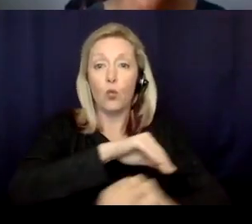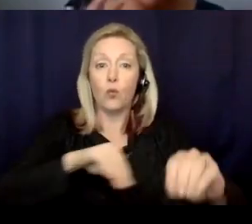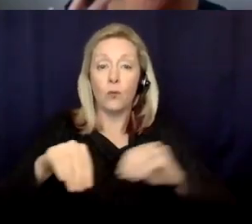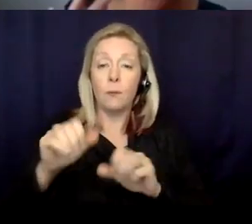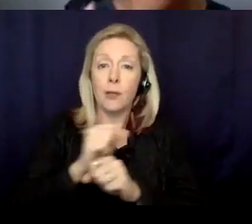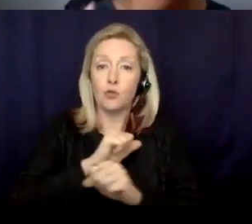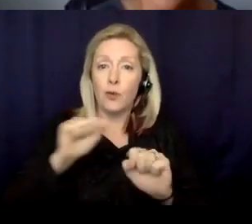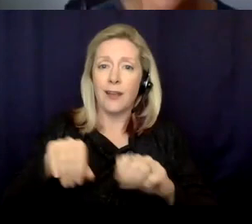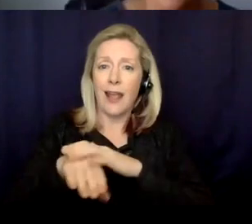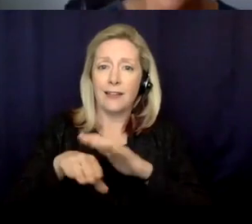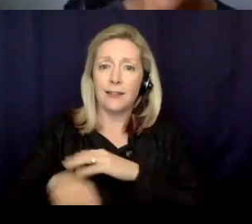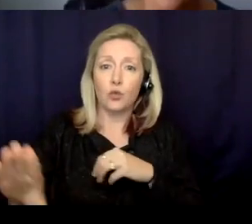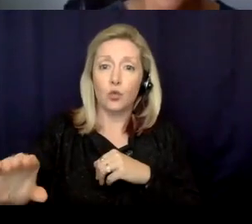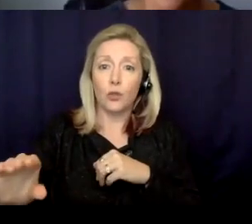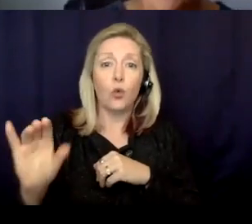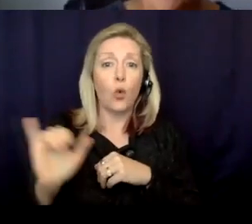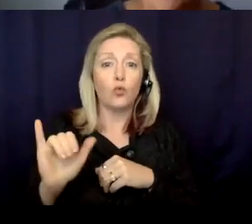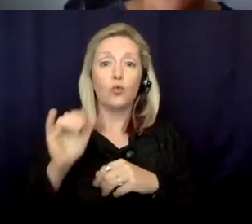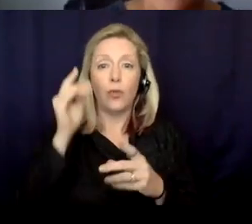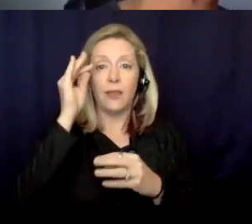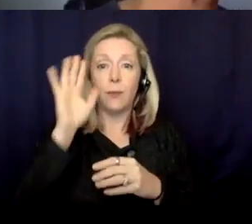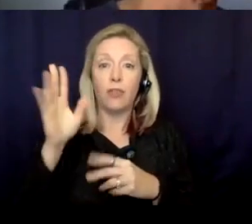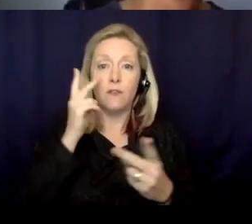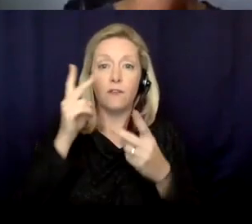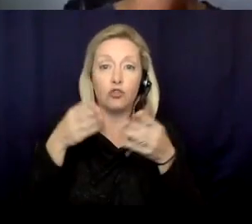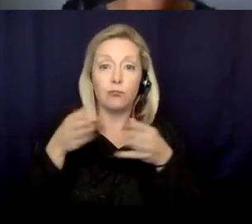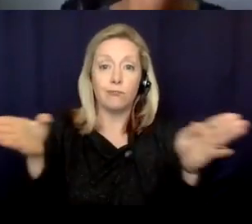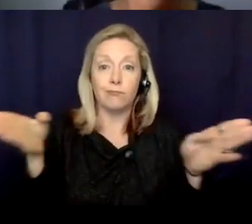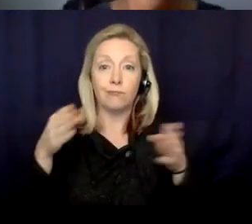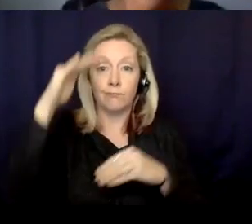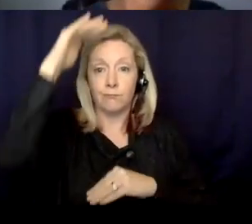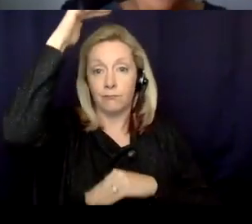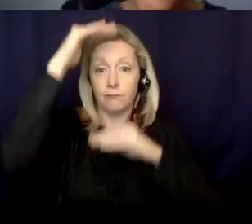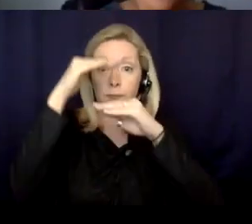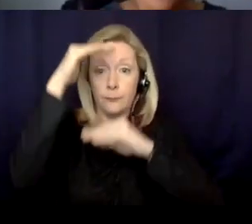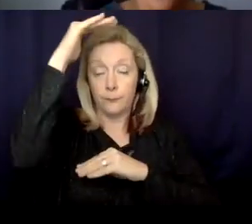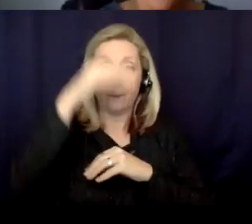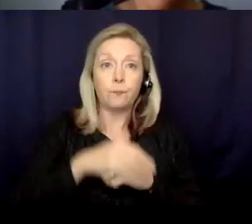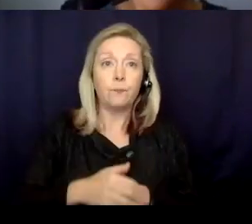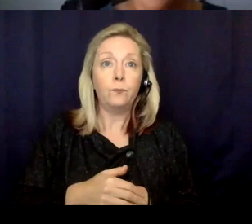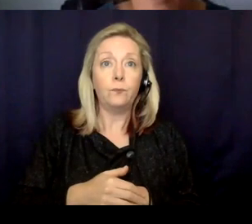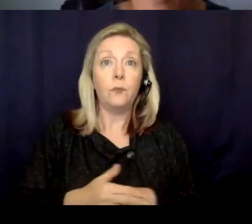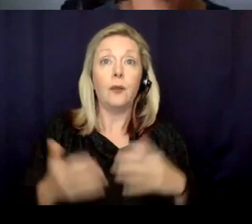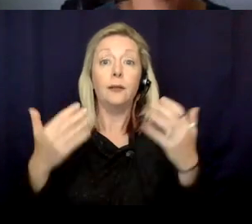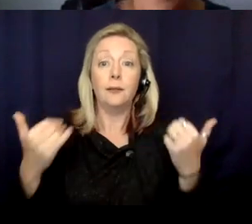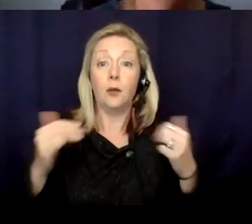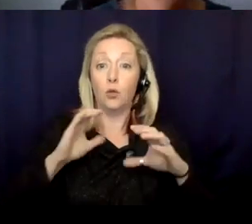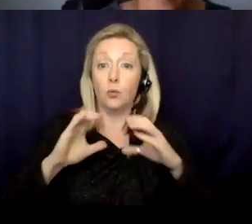we also really want to think about their vision in this. Okay, so communication